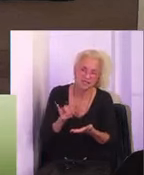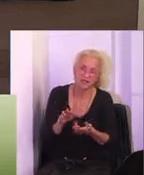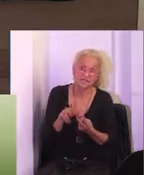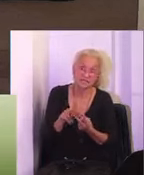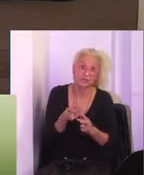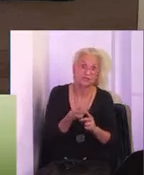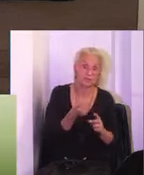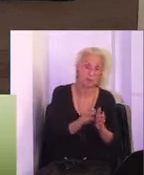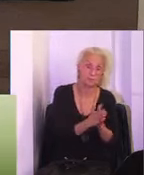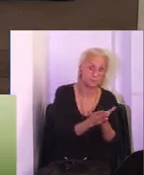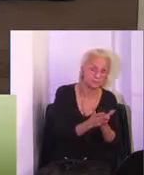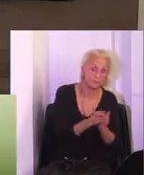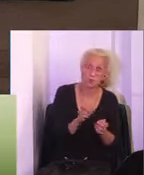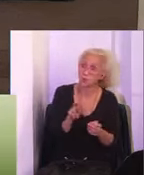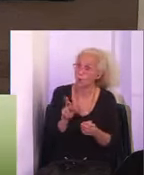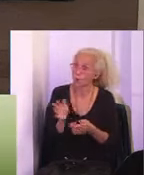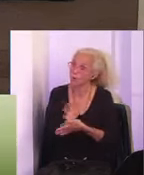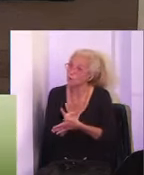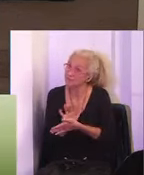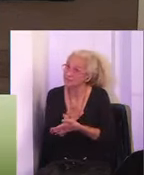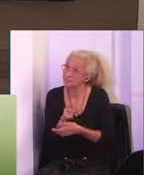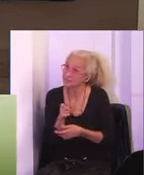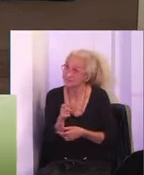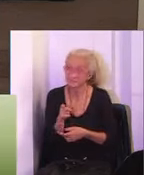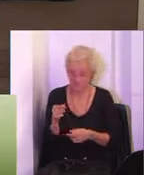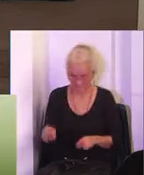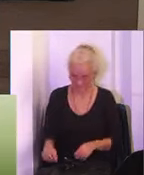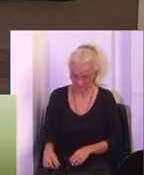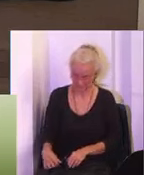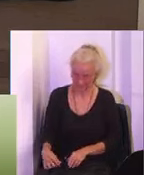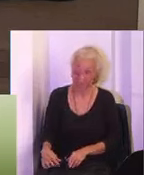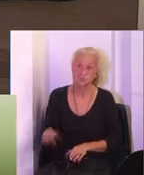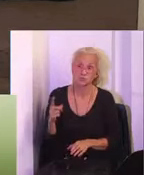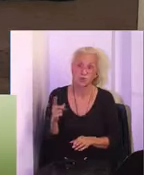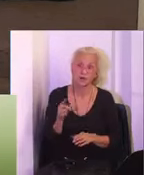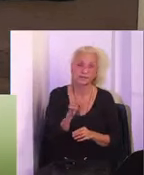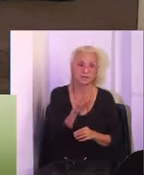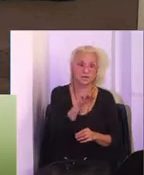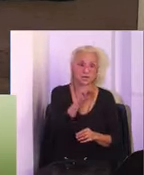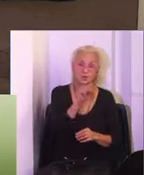from a novel or from a movie. There's a 2011 movie